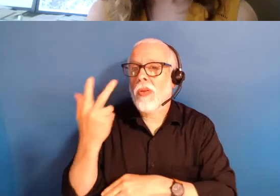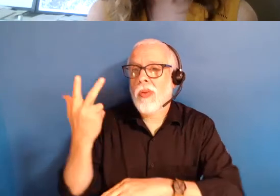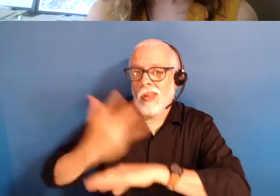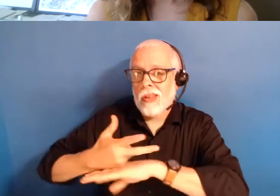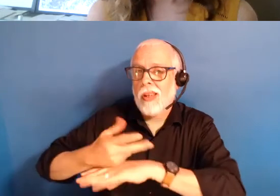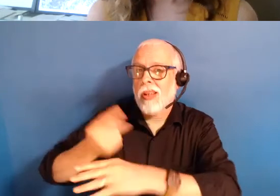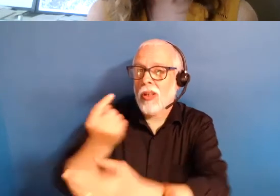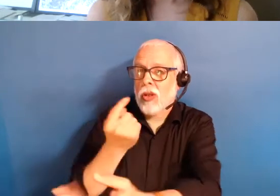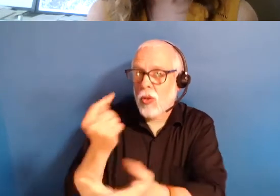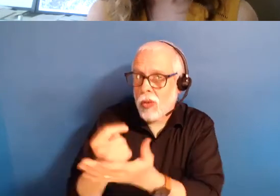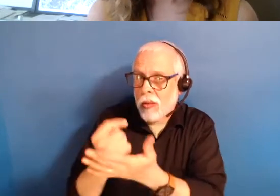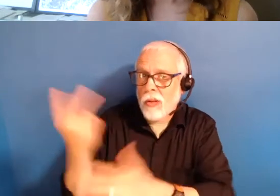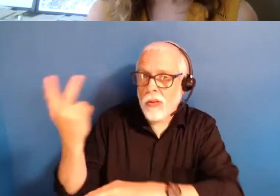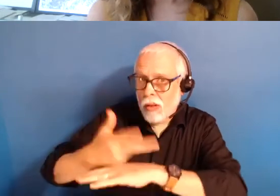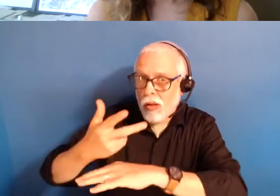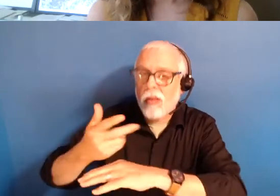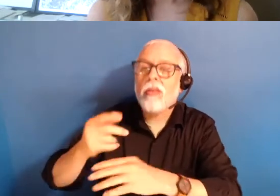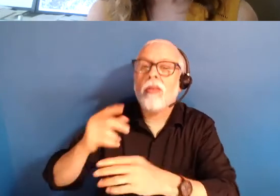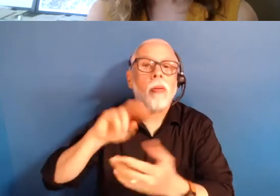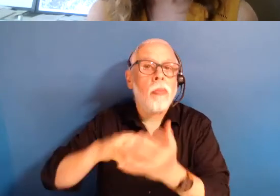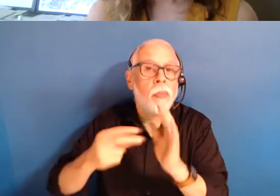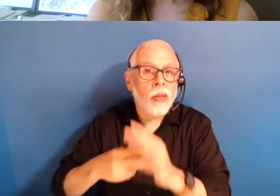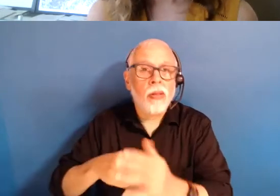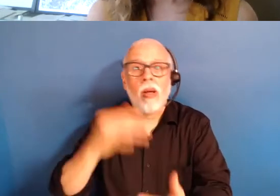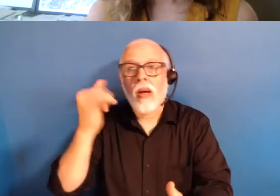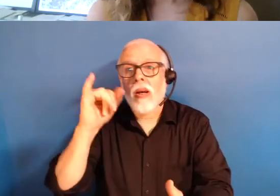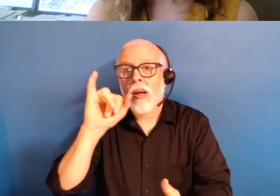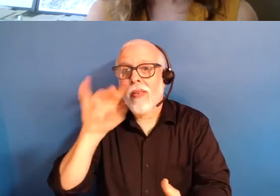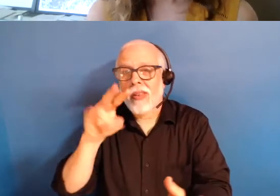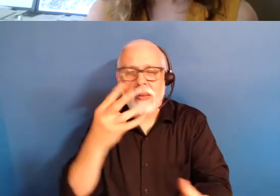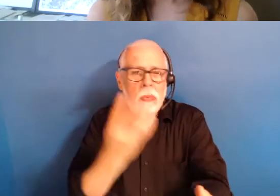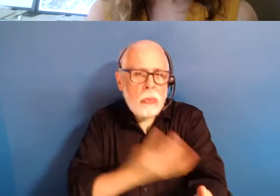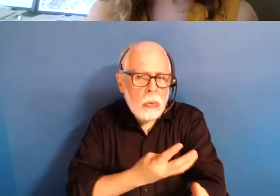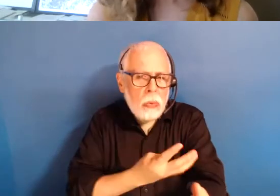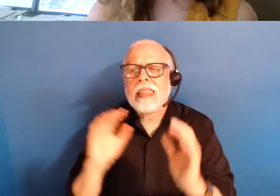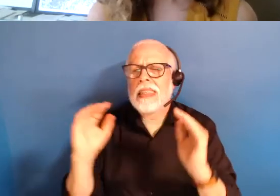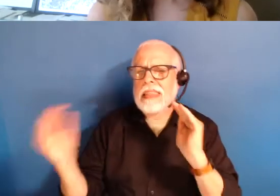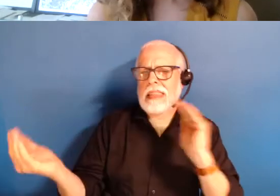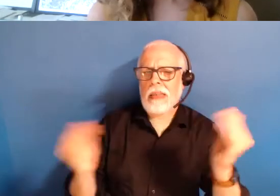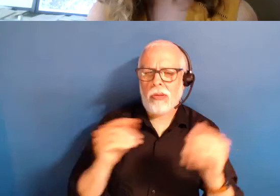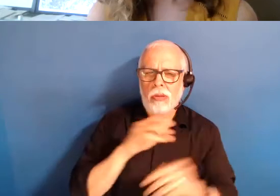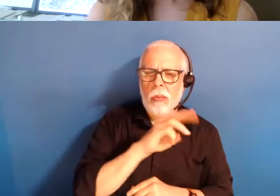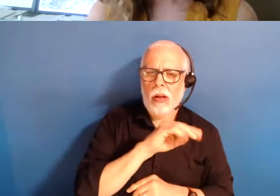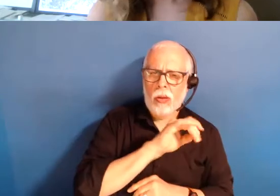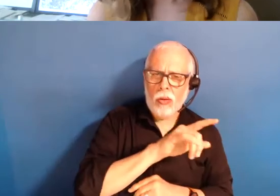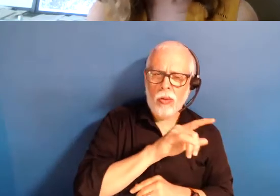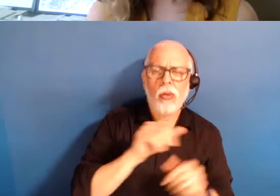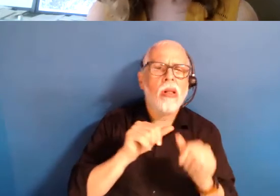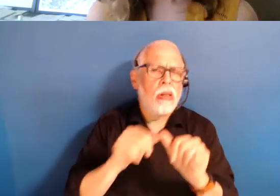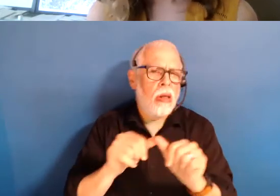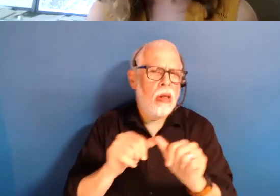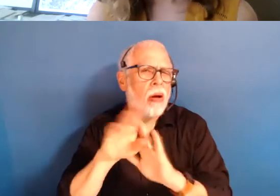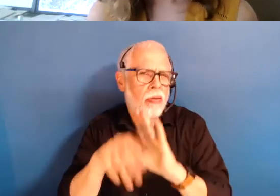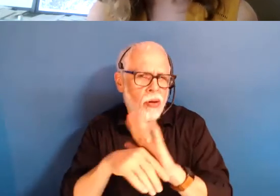of treatment. So that involves an IV infusion similar to the monoclonal antibodies and lasting about a half an